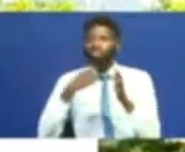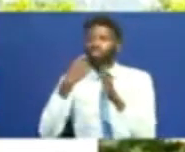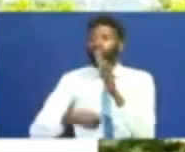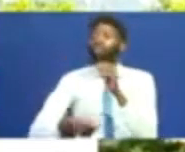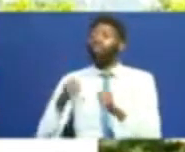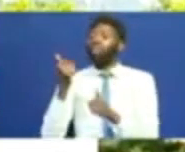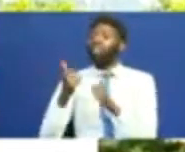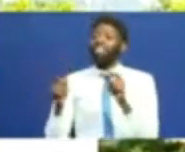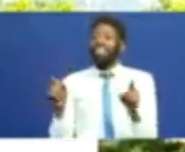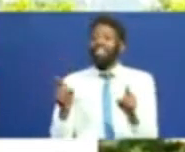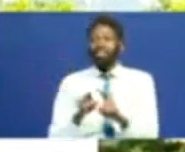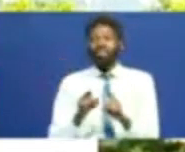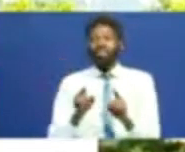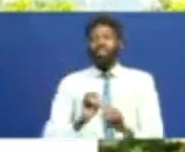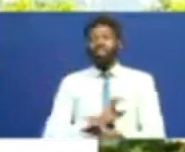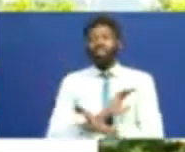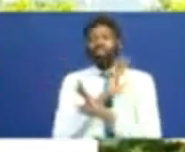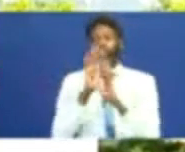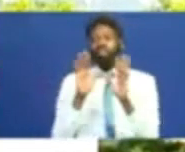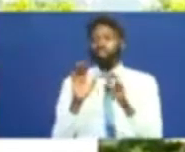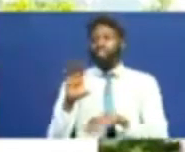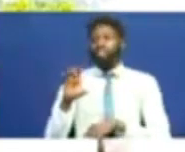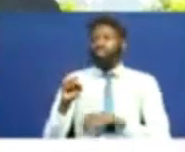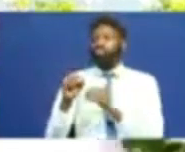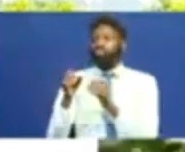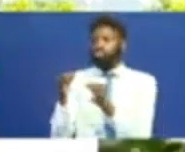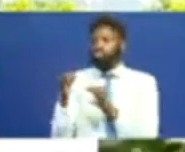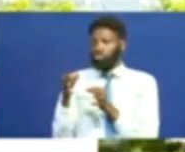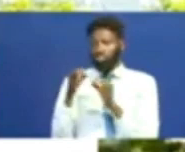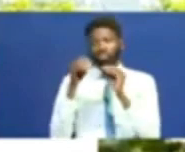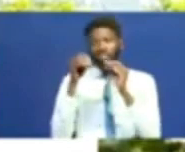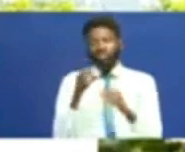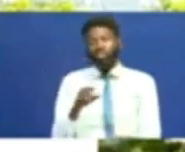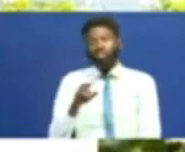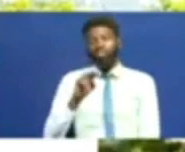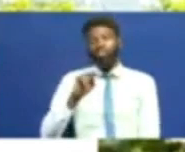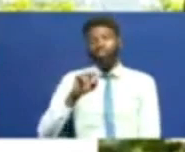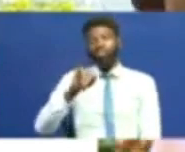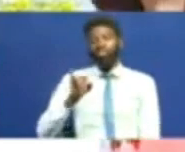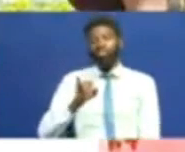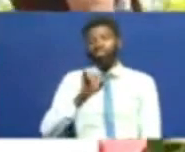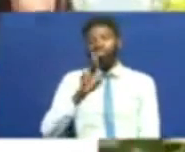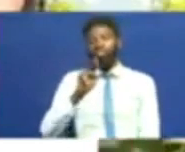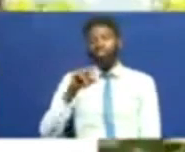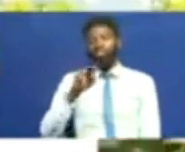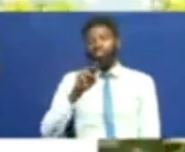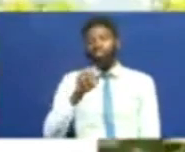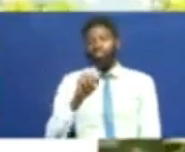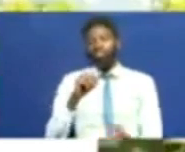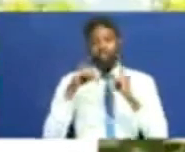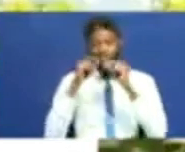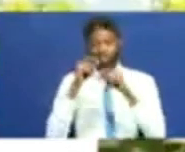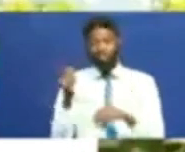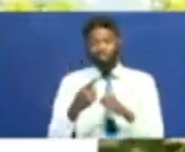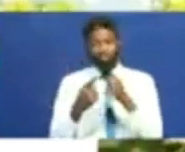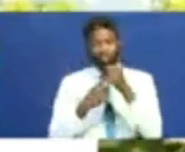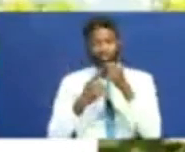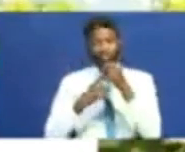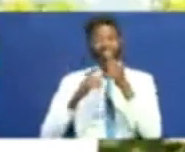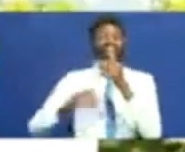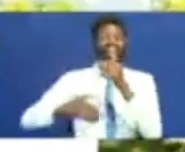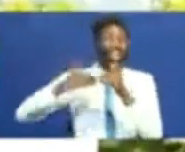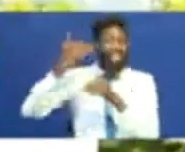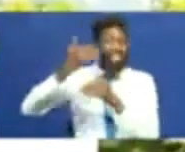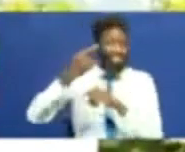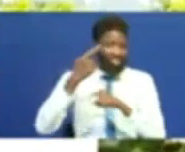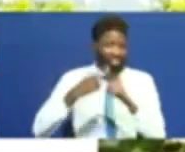out by none other than the Treasury Cabinet Secretary, Professor Njuguna Ndogo. And on June next year, once we hit the other next financial year